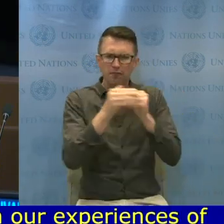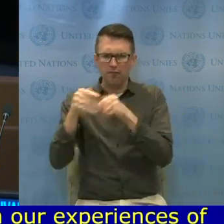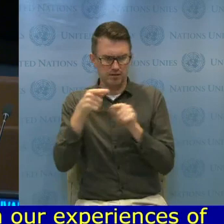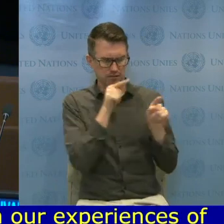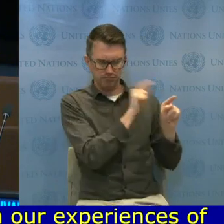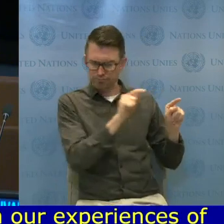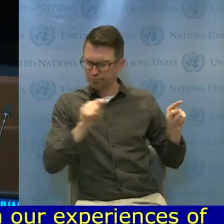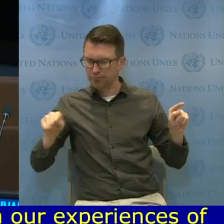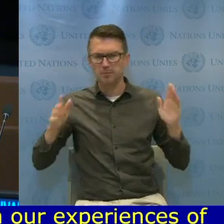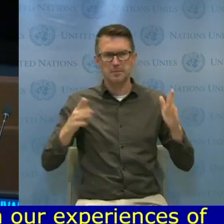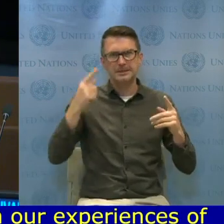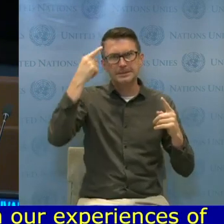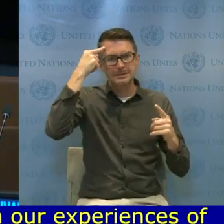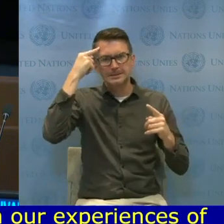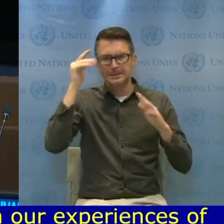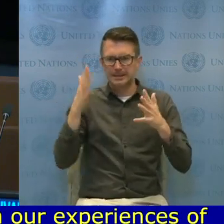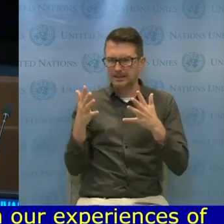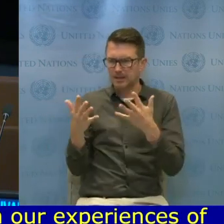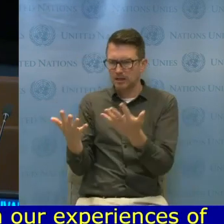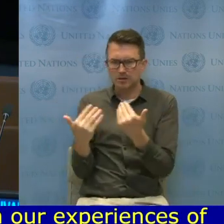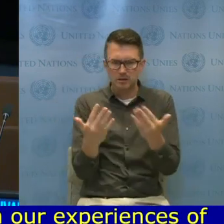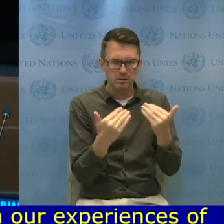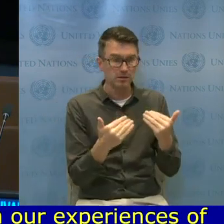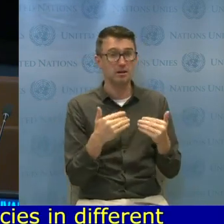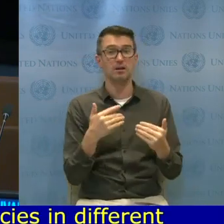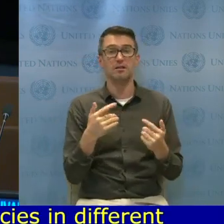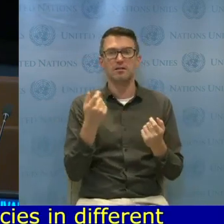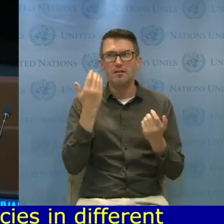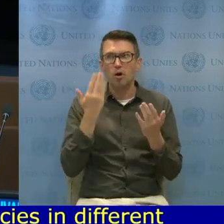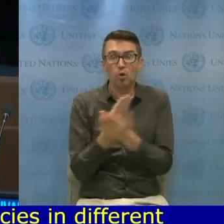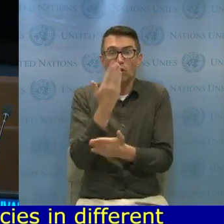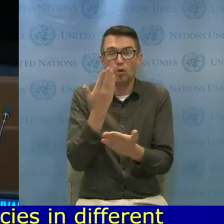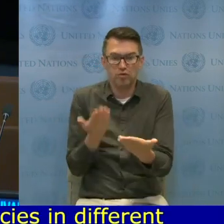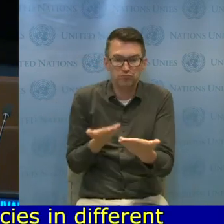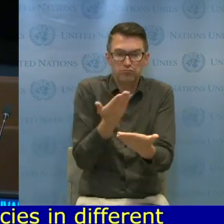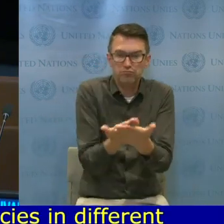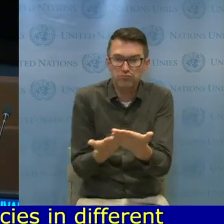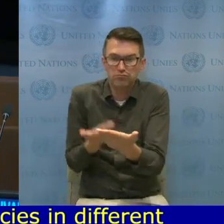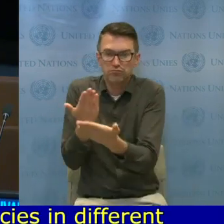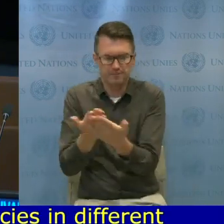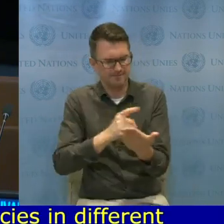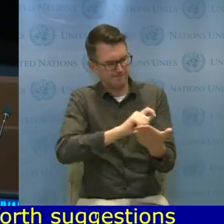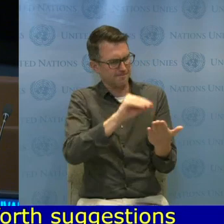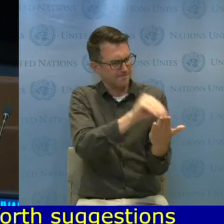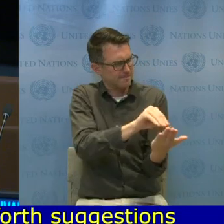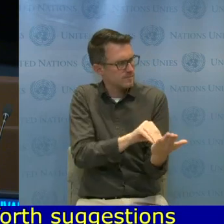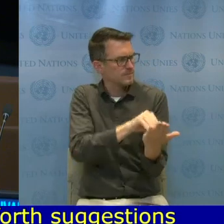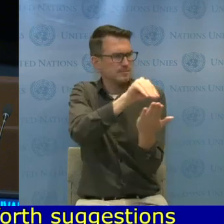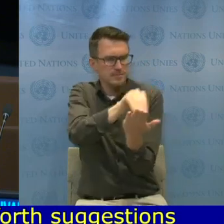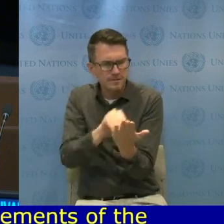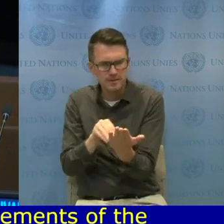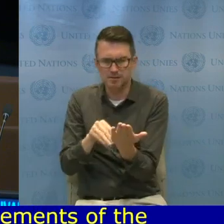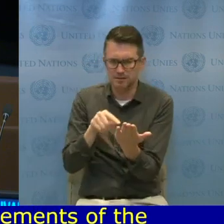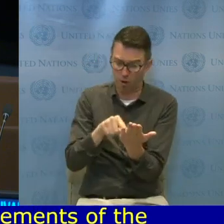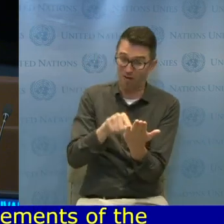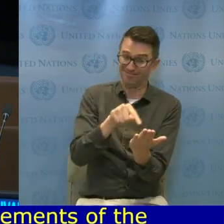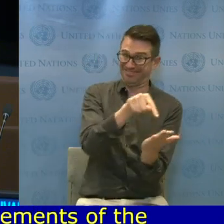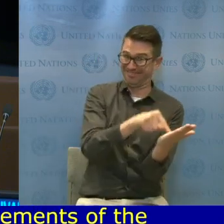main elements of the disability inclusion strategy for consideration of the UN country teams while implementing the